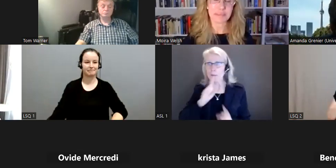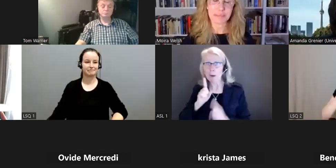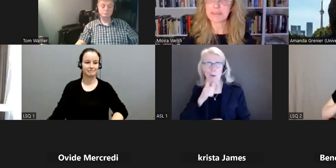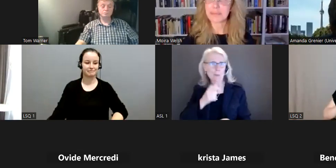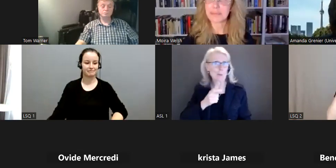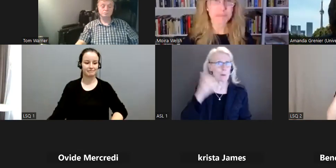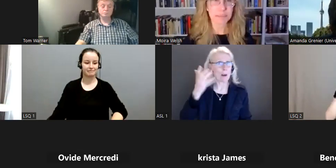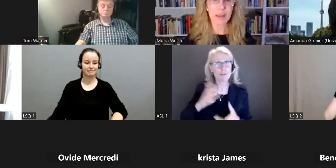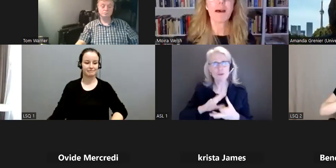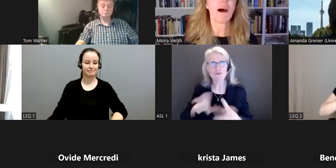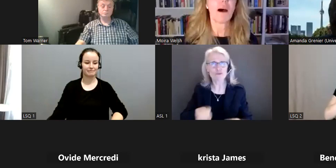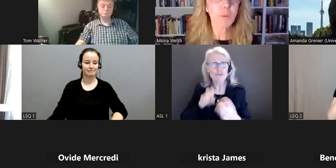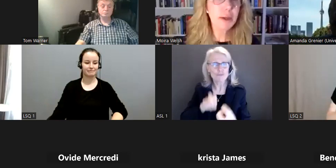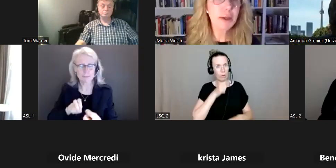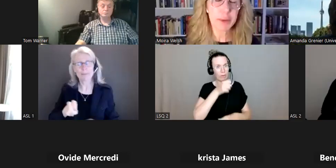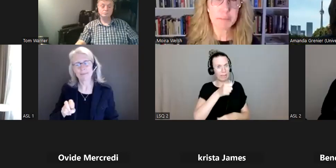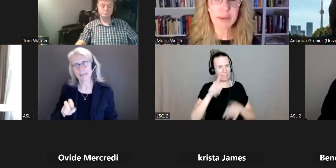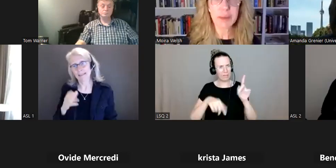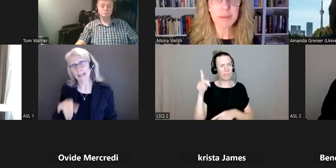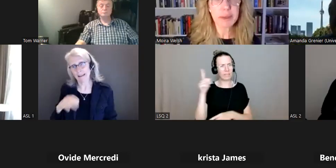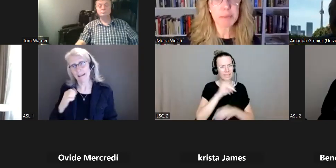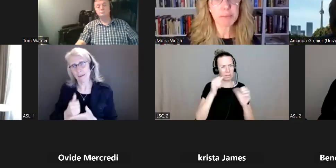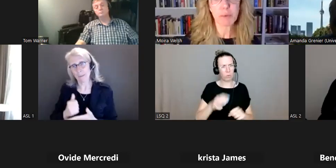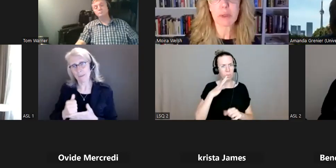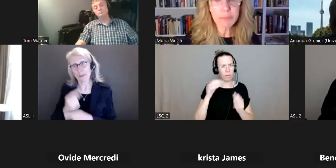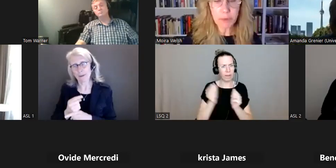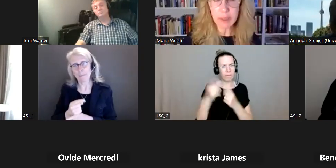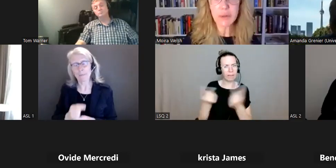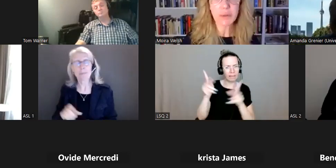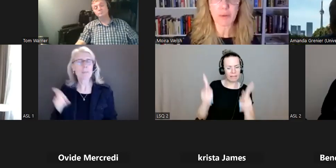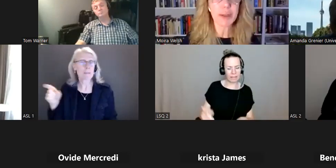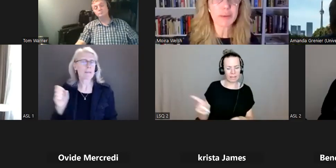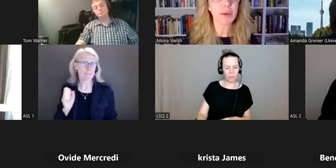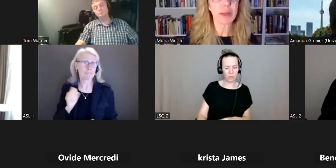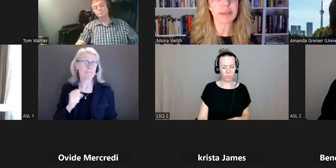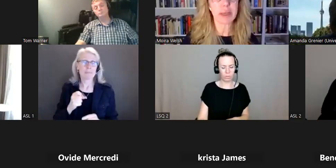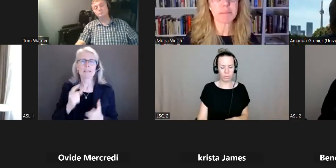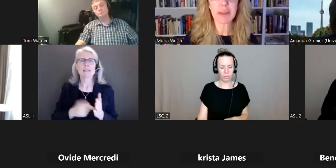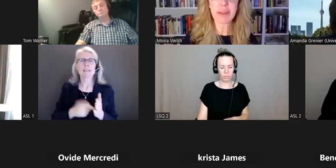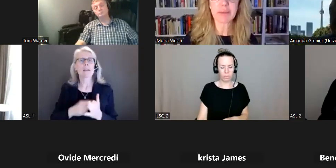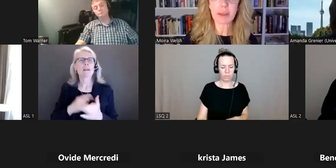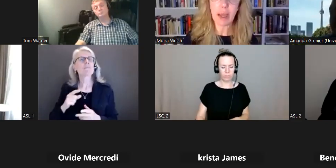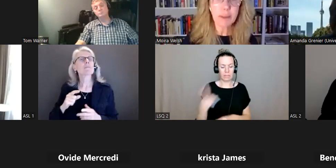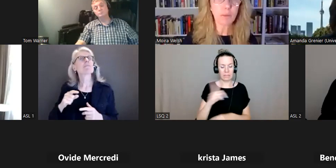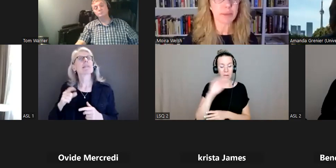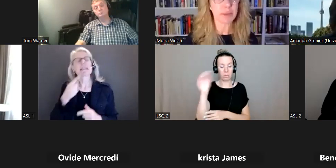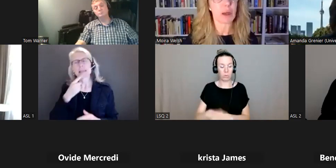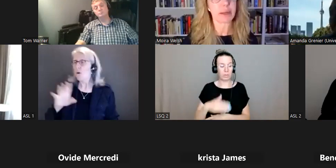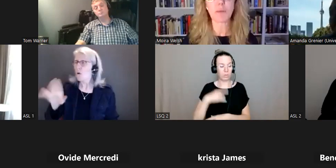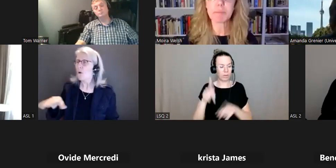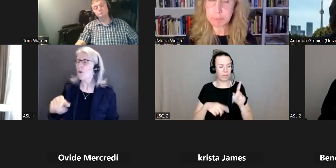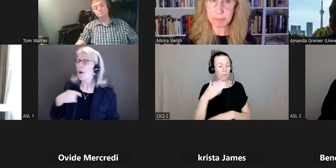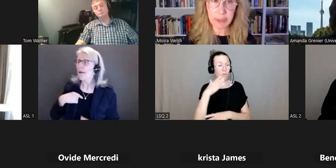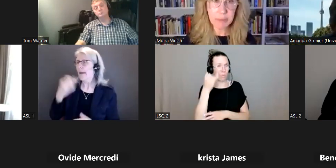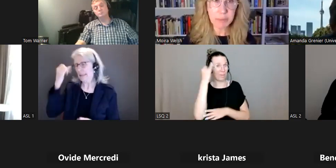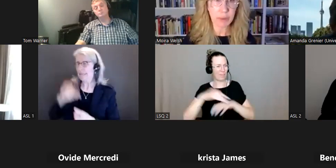someone that they can talk to. 100%, because sometimes people will, you know, give you this great story idea, but then they say, I don't want to talk. I don't